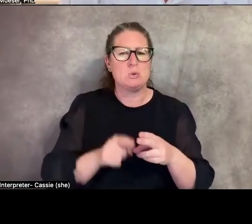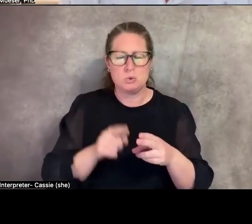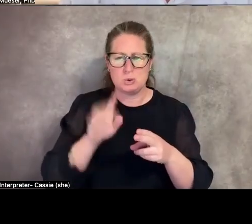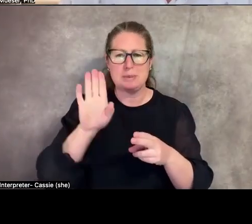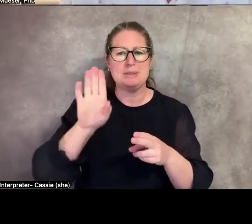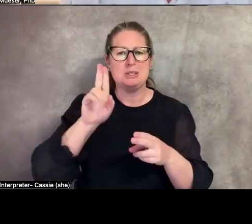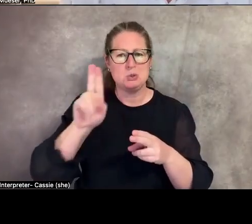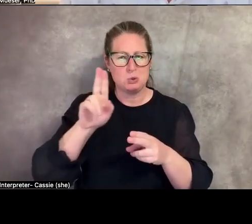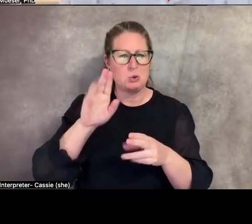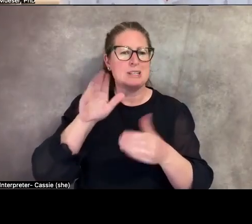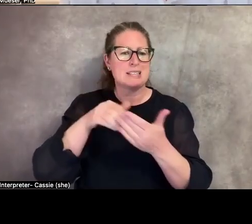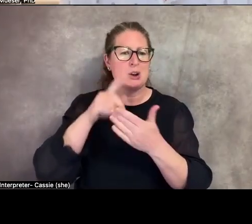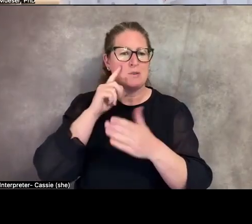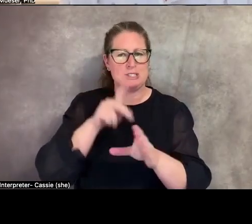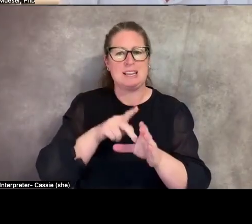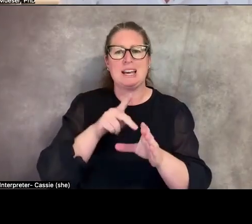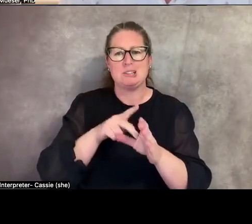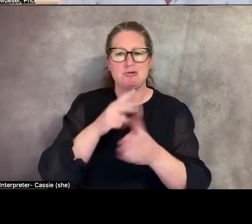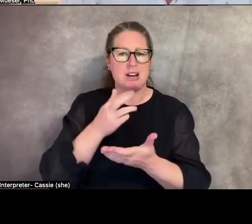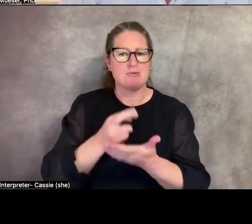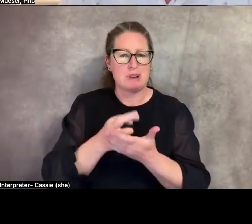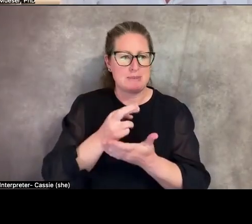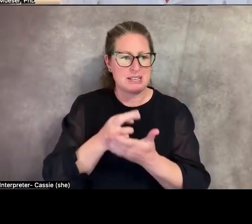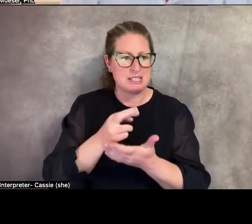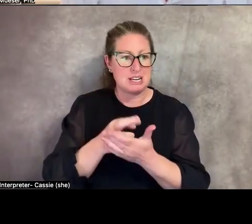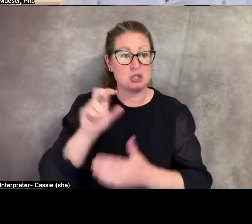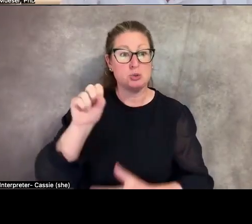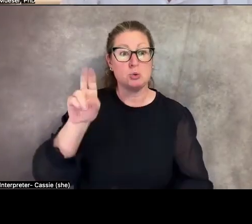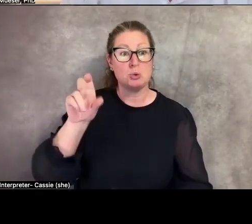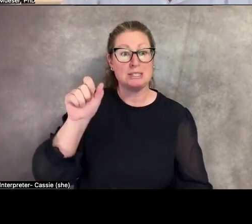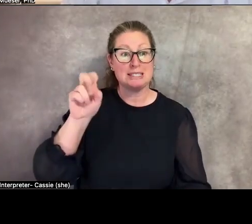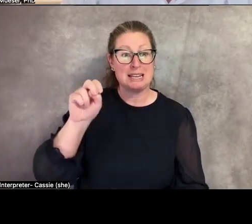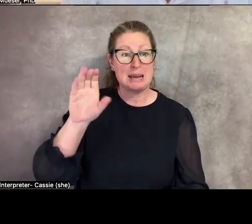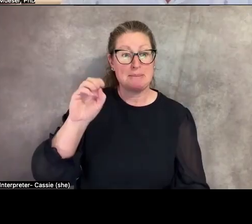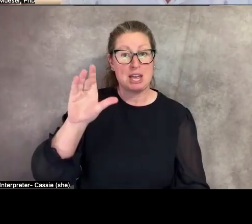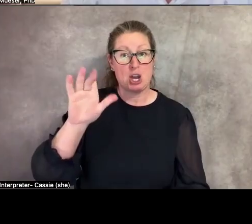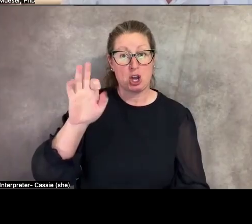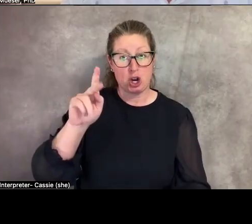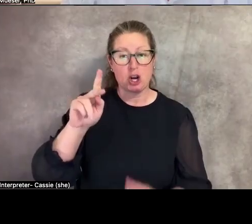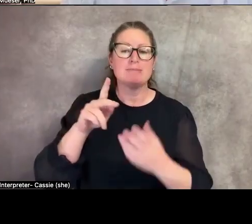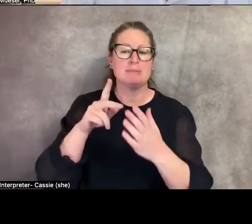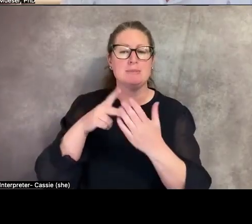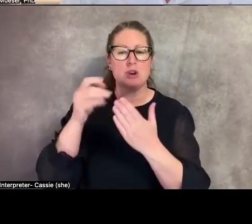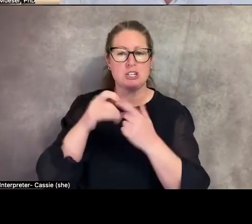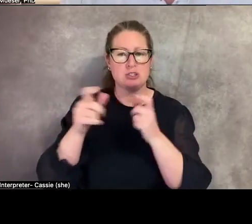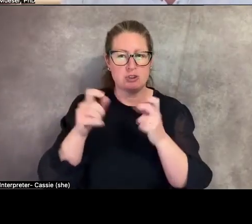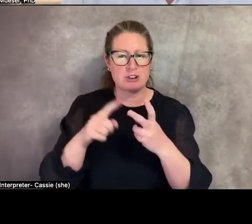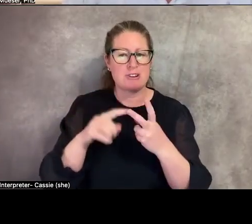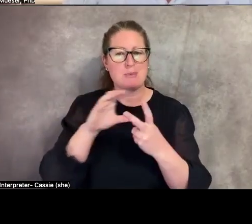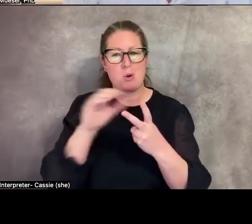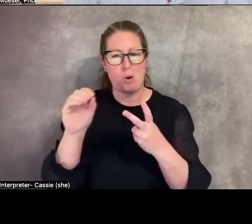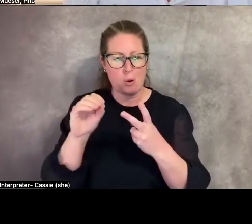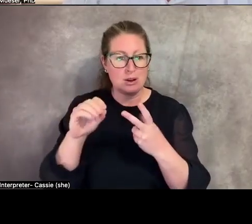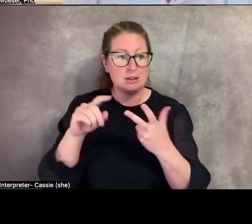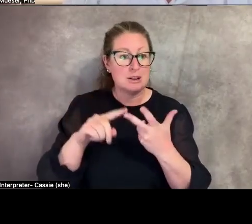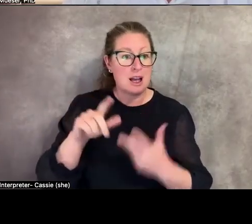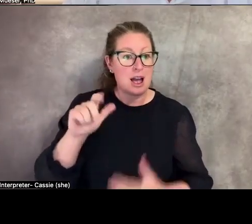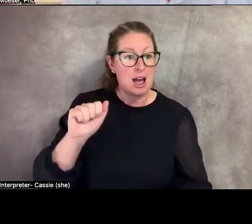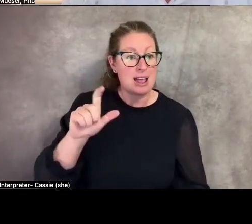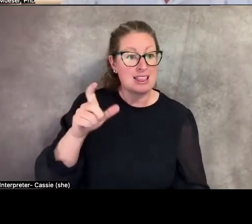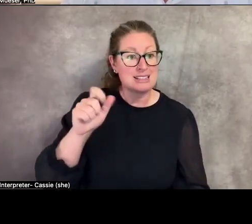Psychiatric Rehabilitation. Susan McGurk is the project director, and I'm the co-director. Alexa Trolley-Hansen is